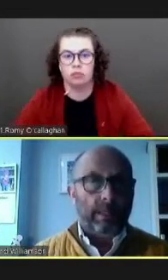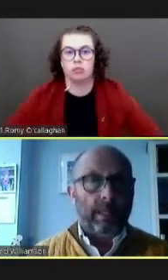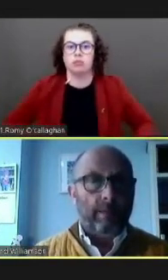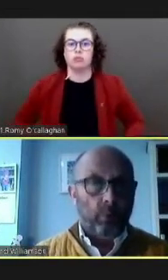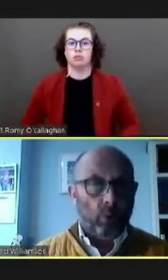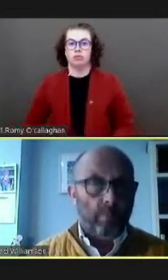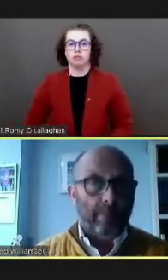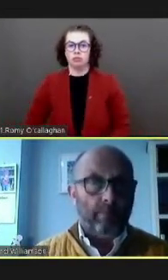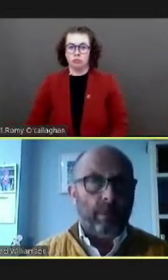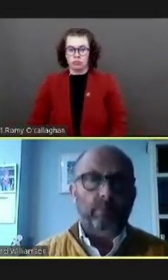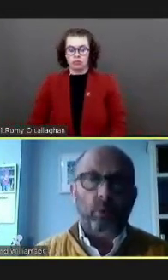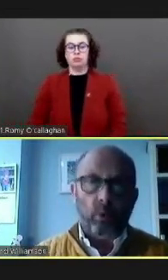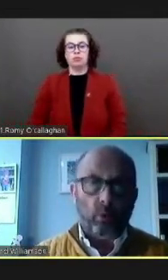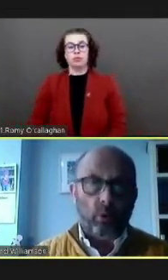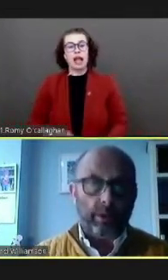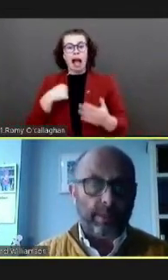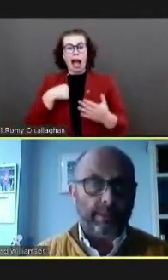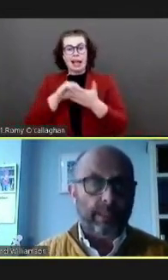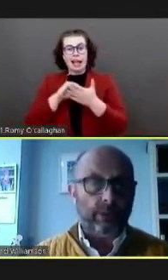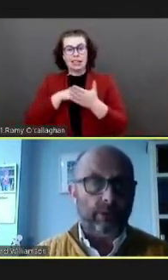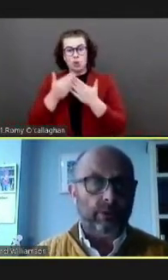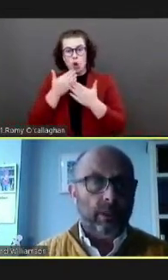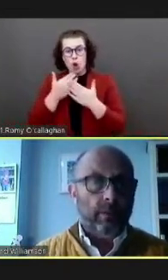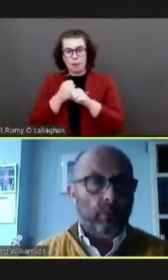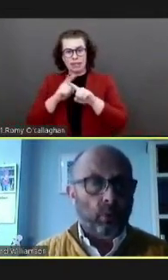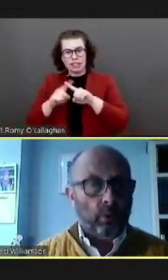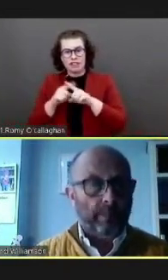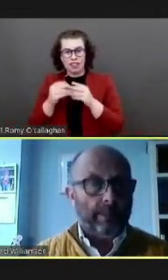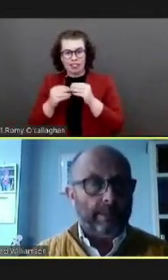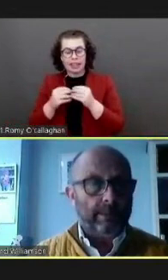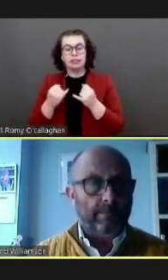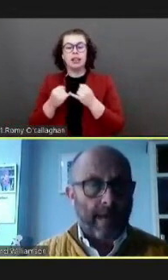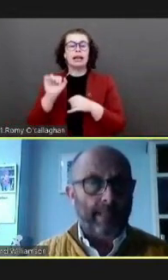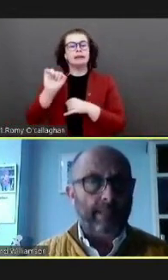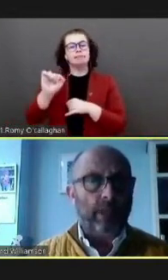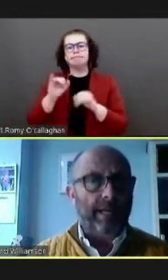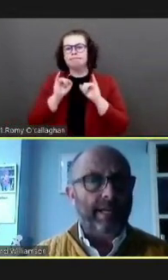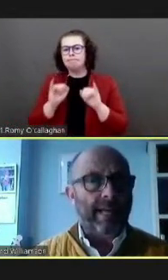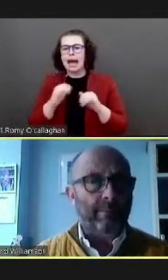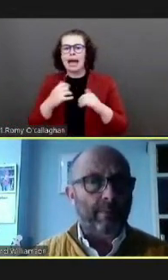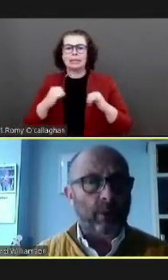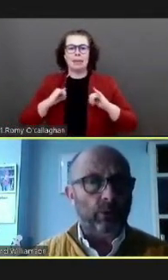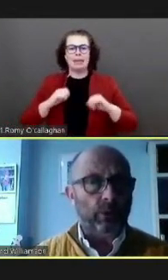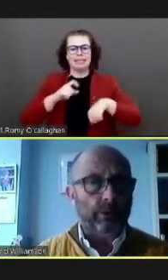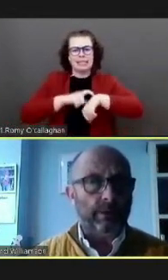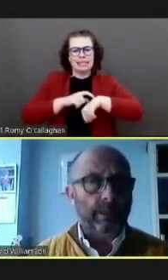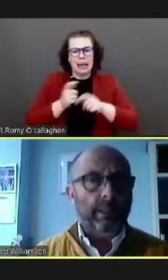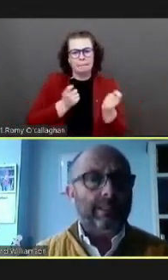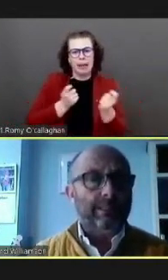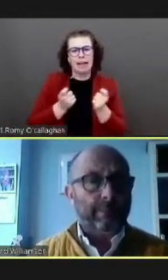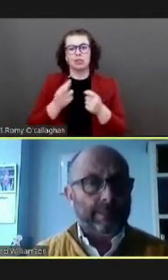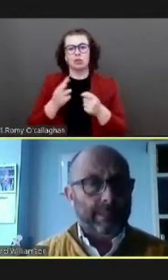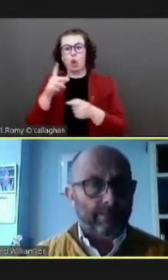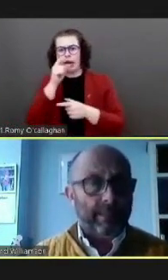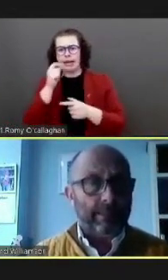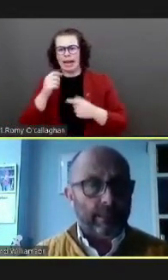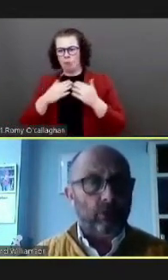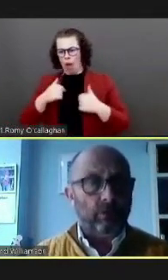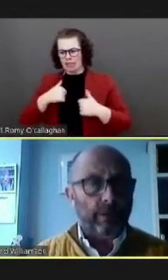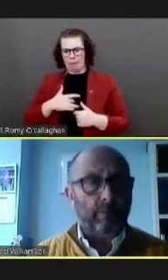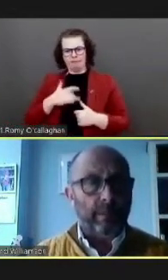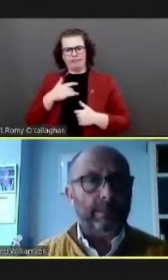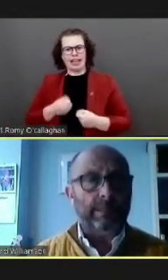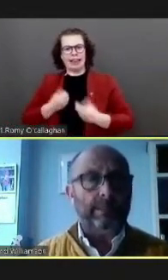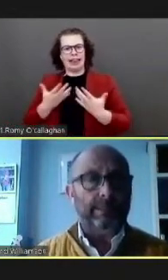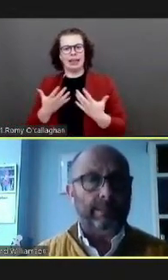we were looking at poor memory, poor organizational, poor ability to manage and name emotions, specific